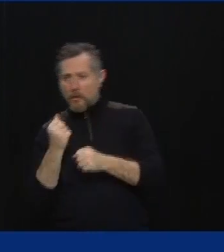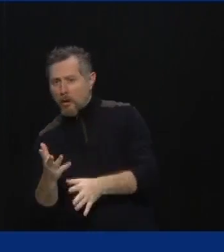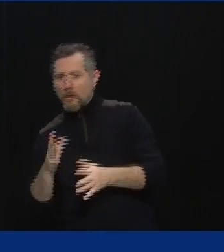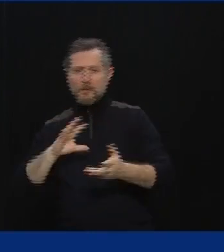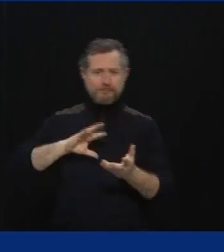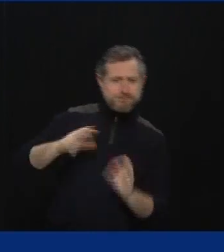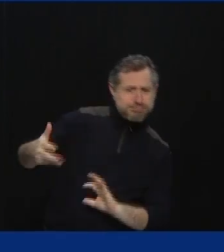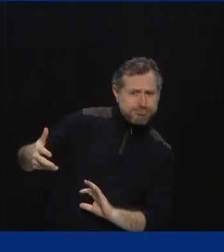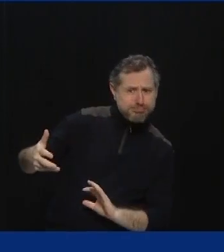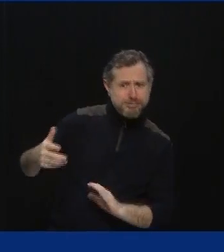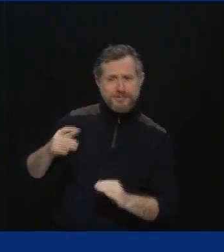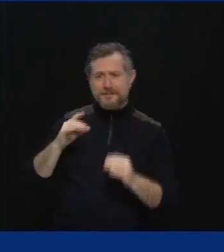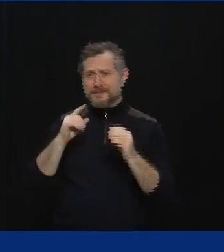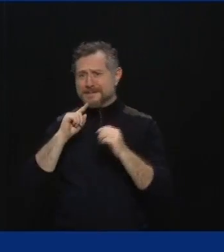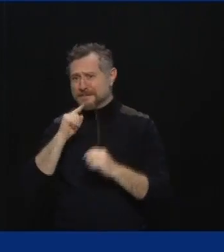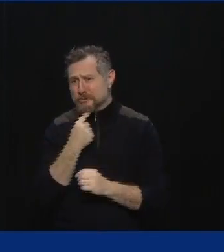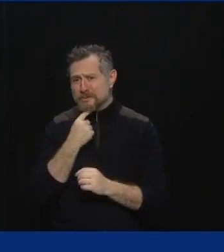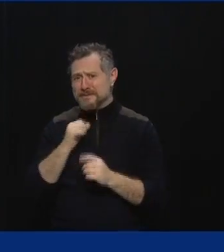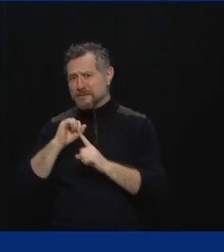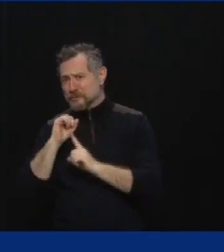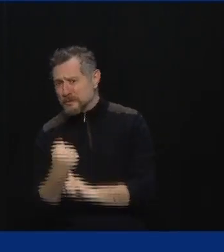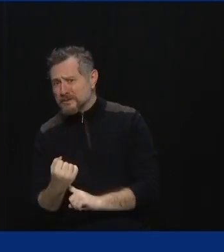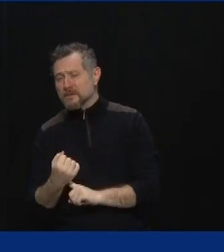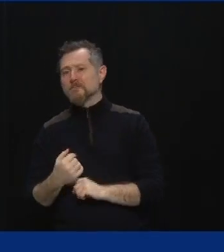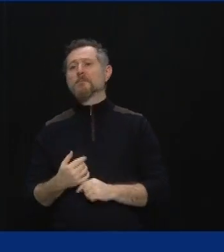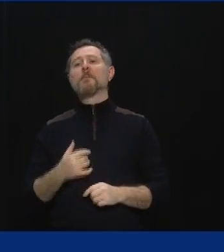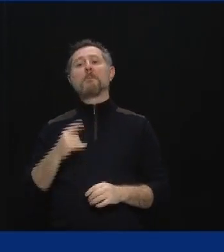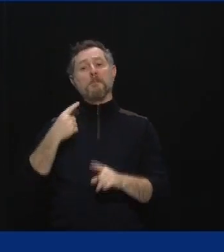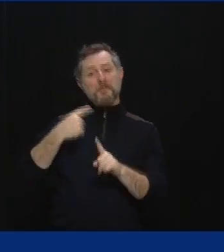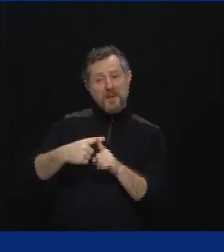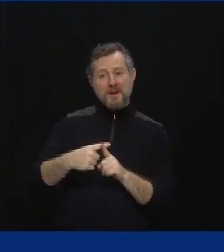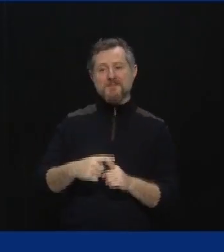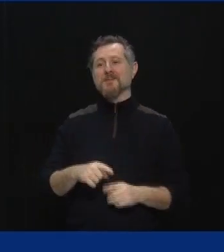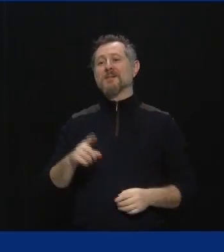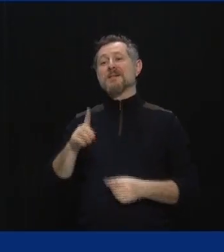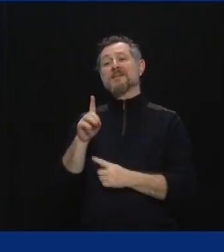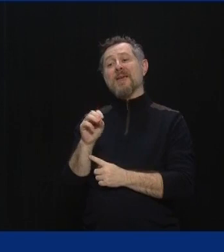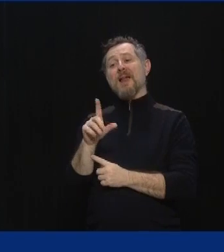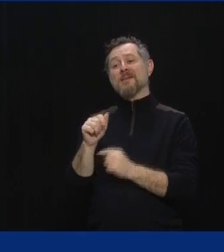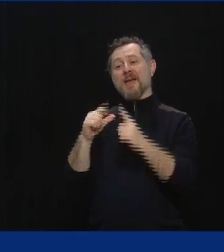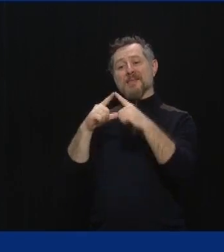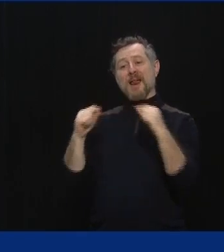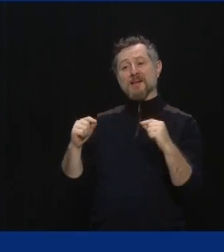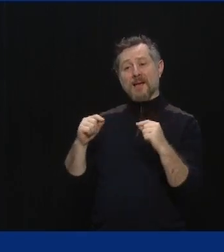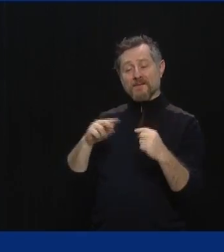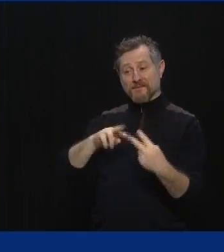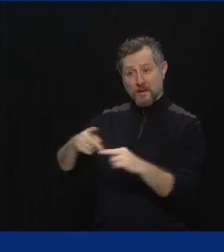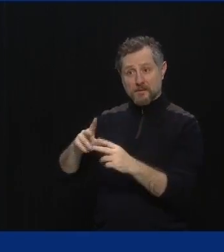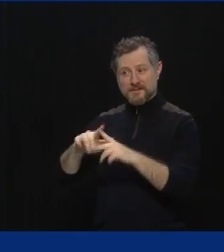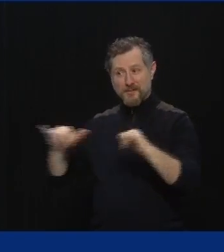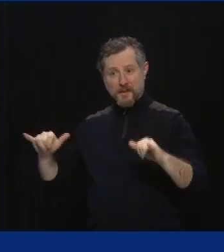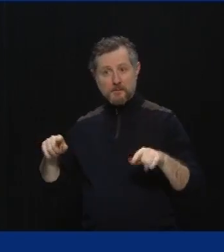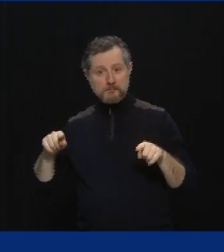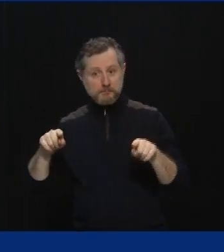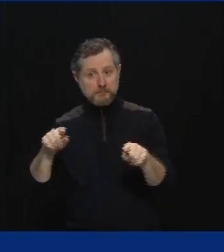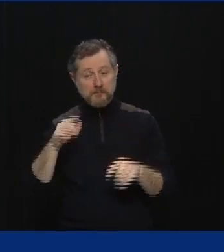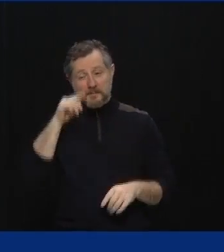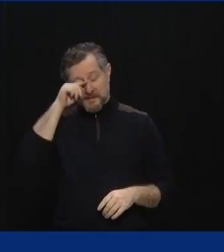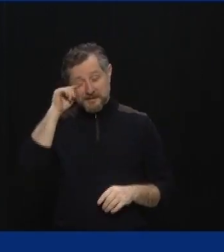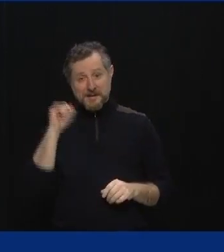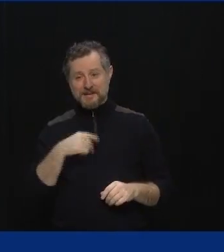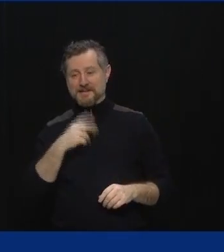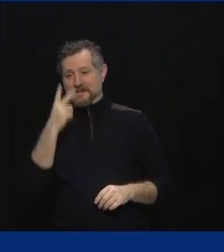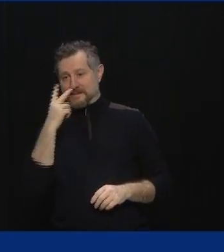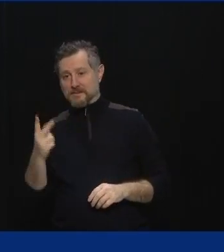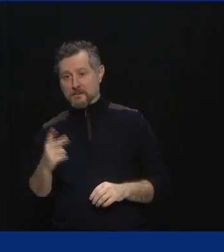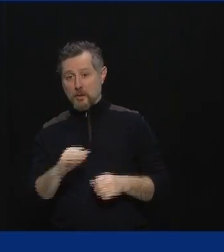more complicated situation on top of the prevailing variant, which is Delta, or not. We still have cases arriving in the state of